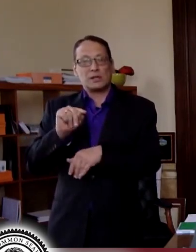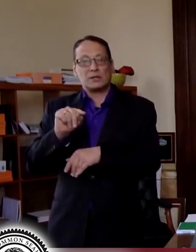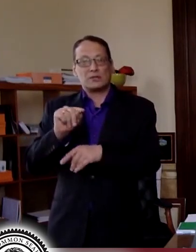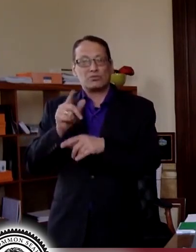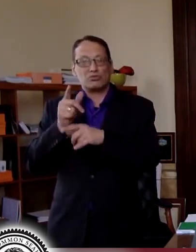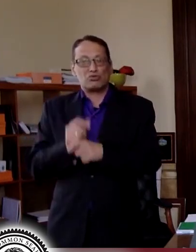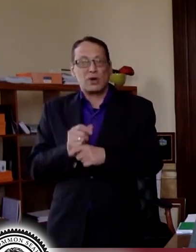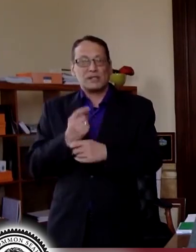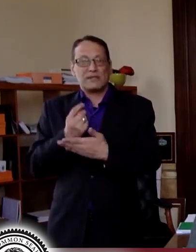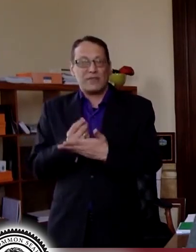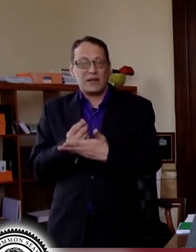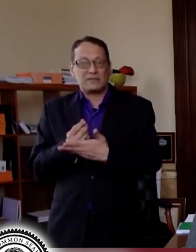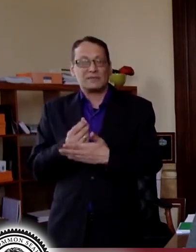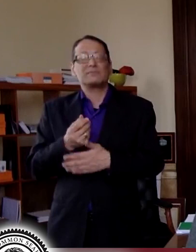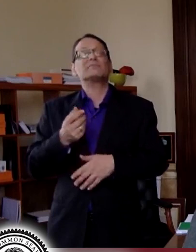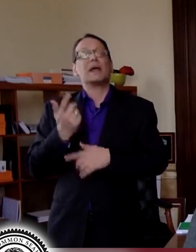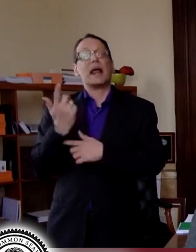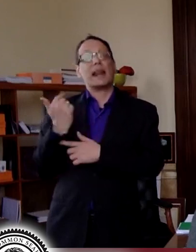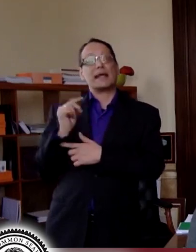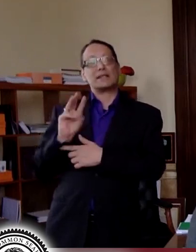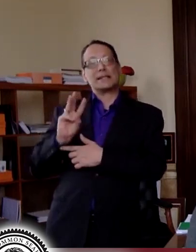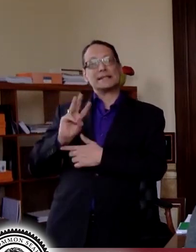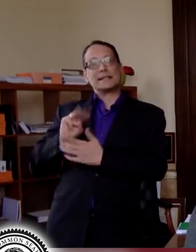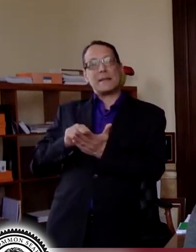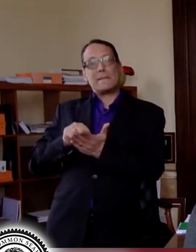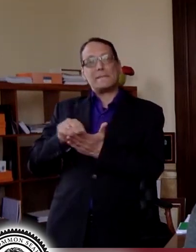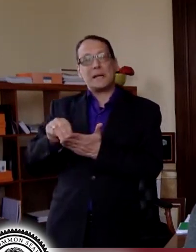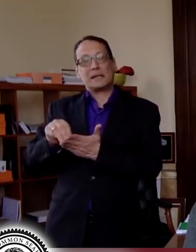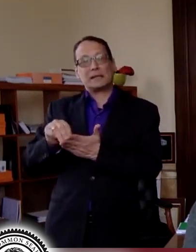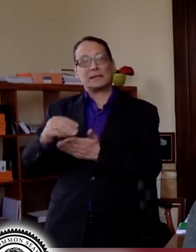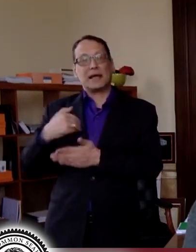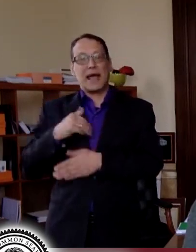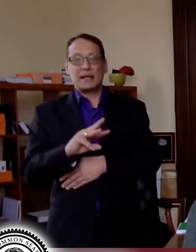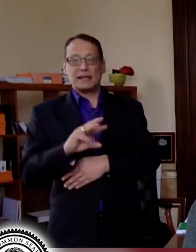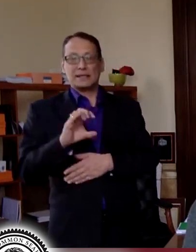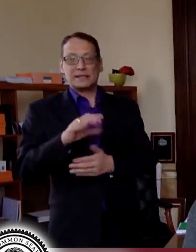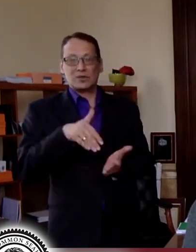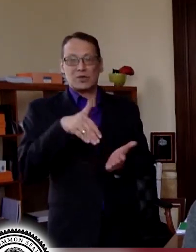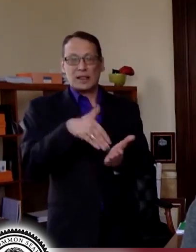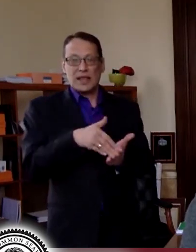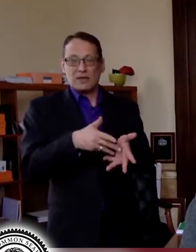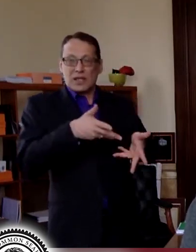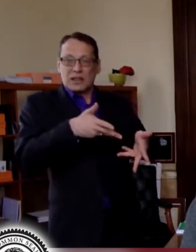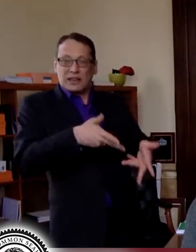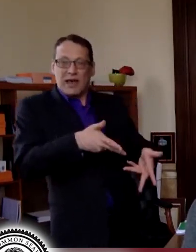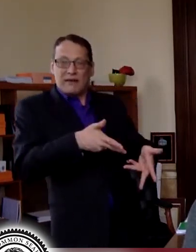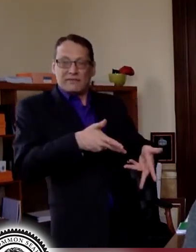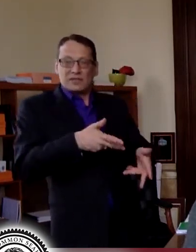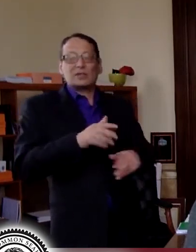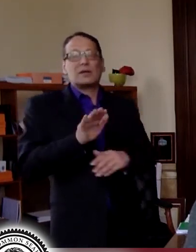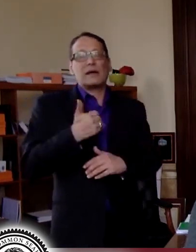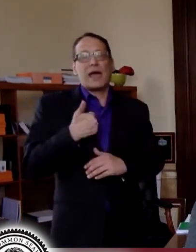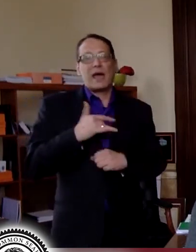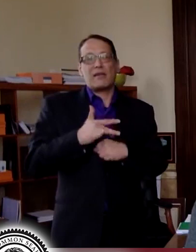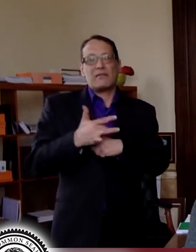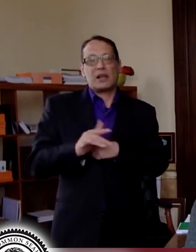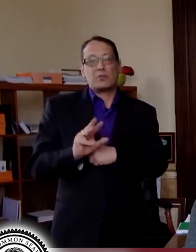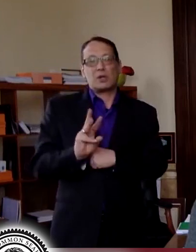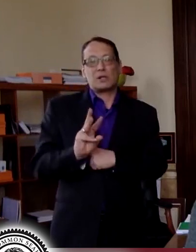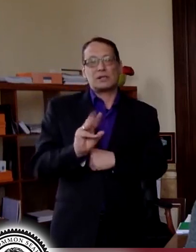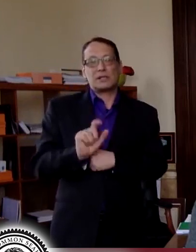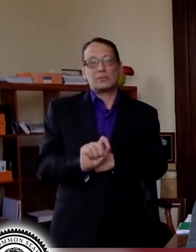to we put $6 million in the budget, and they had about $600,000 left over from the year before. So the total they had available to spend in this year